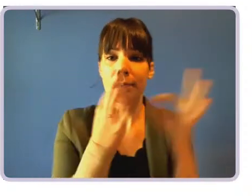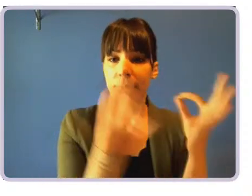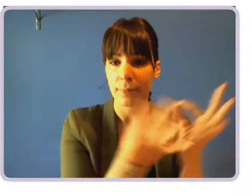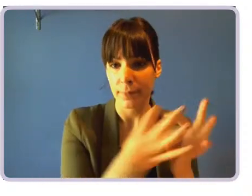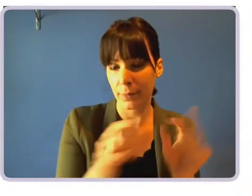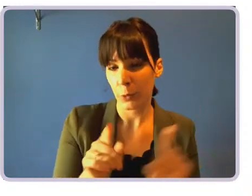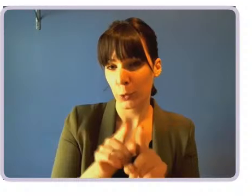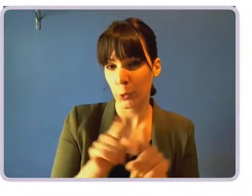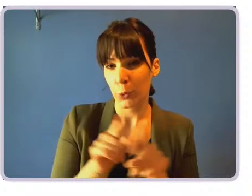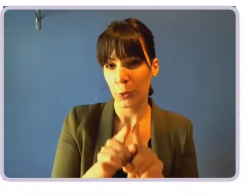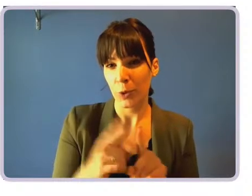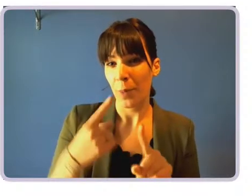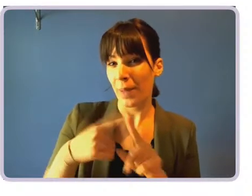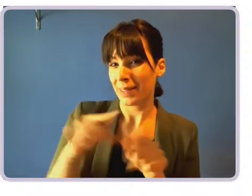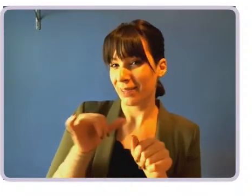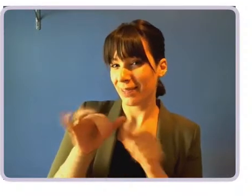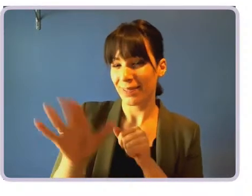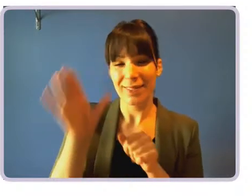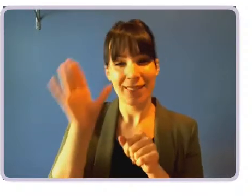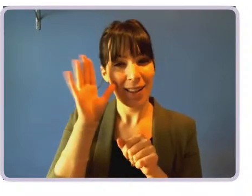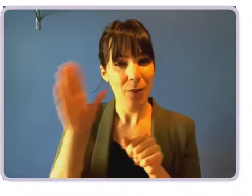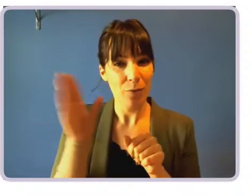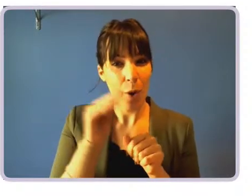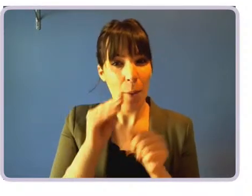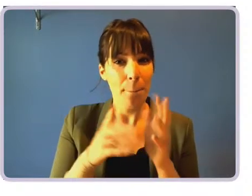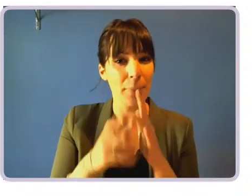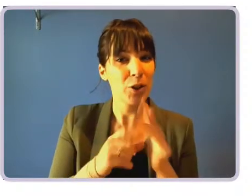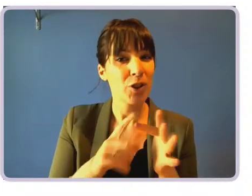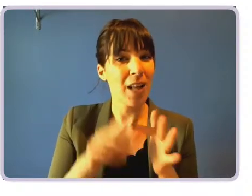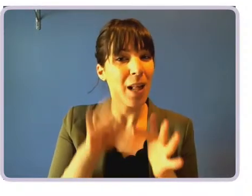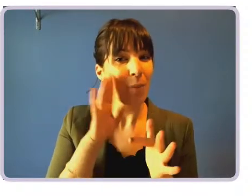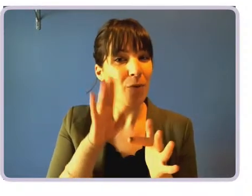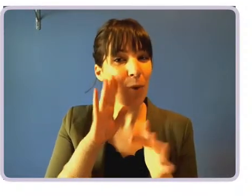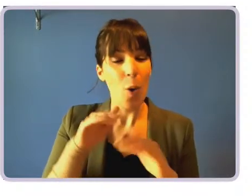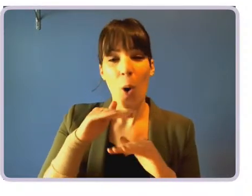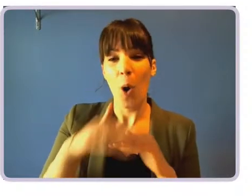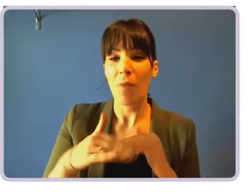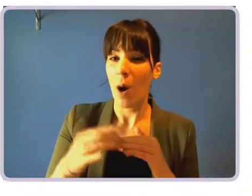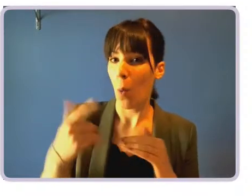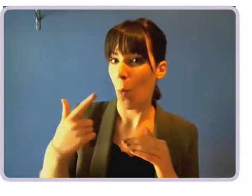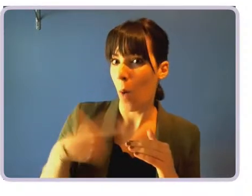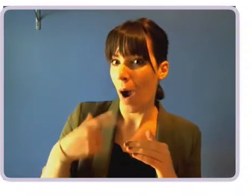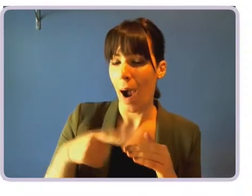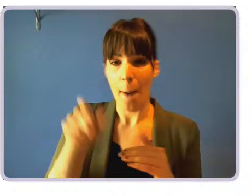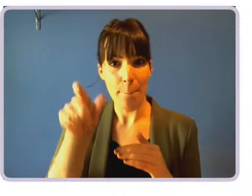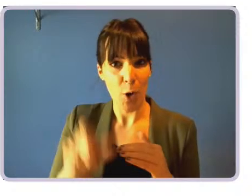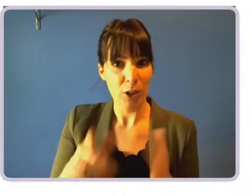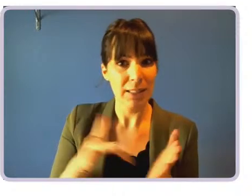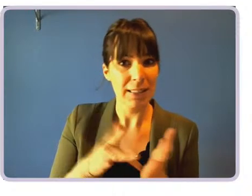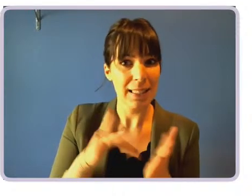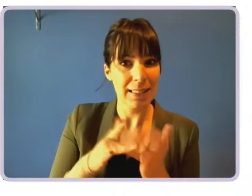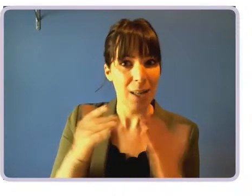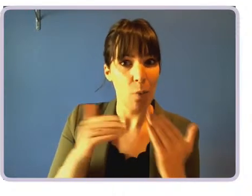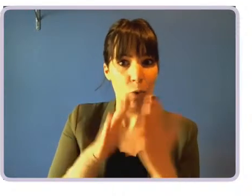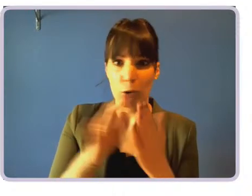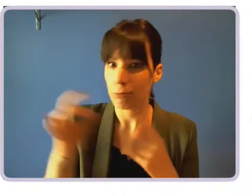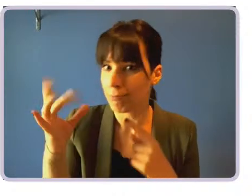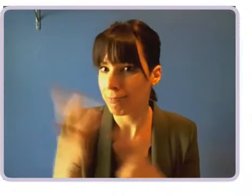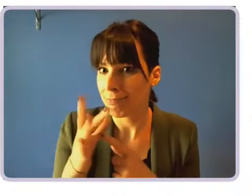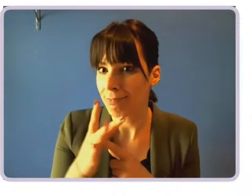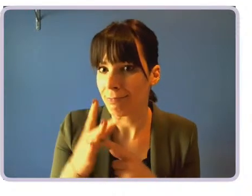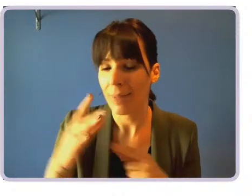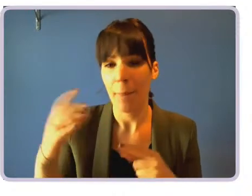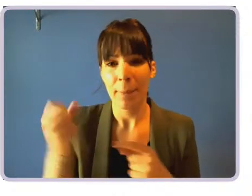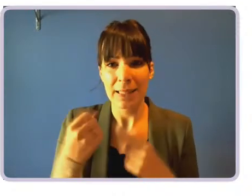from Michelle about the importance of a person-centred approach and an inclusive approach. I've